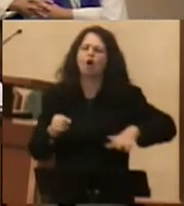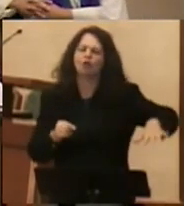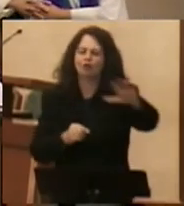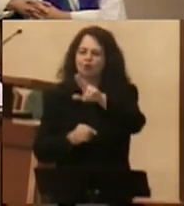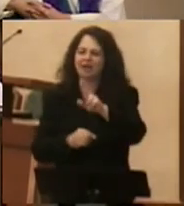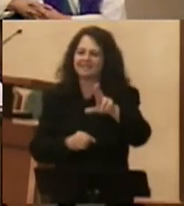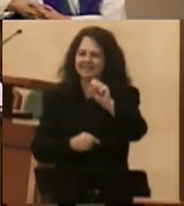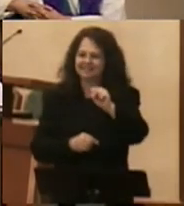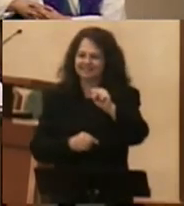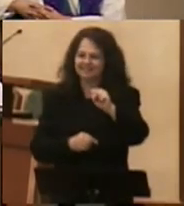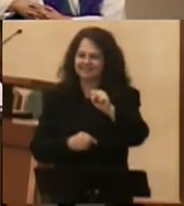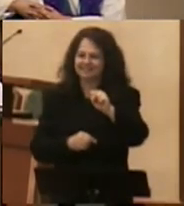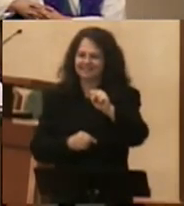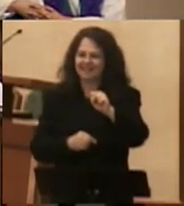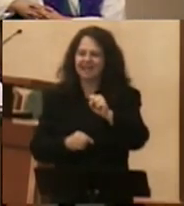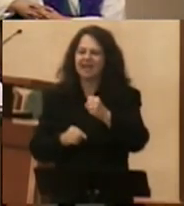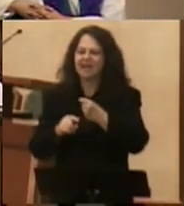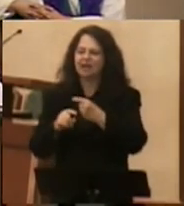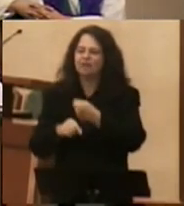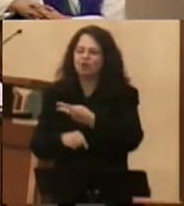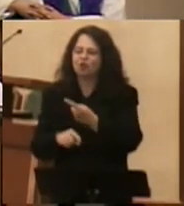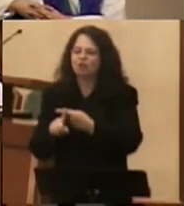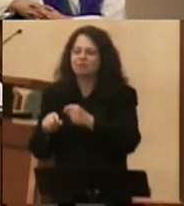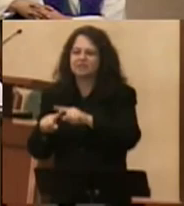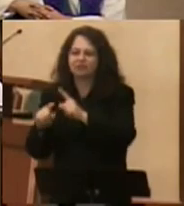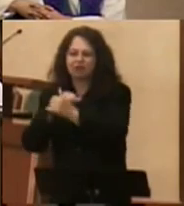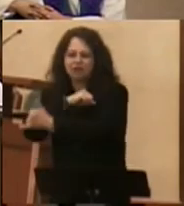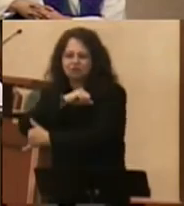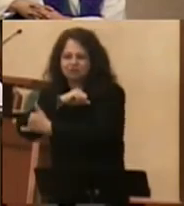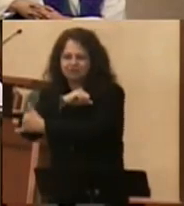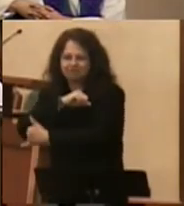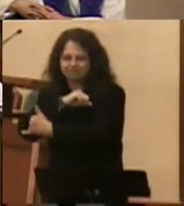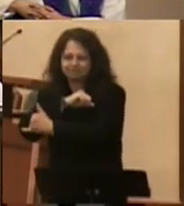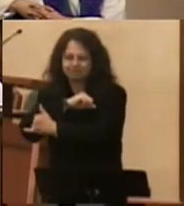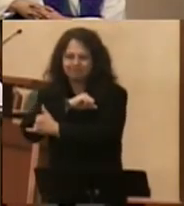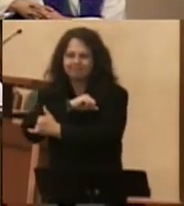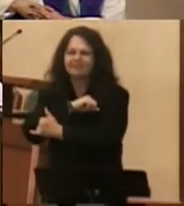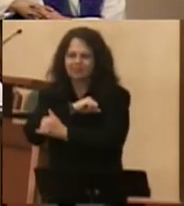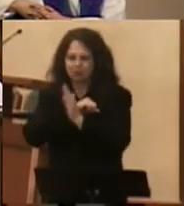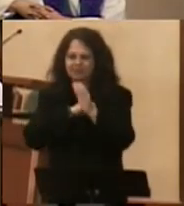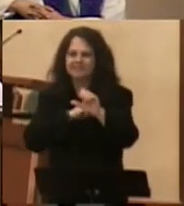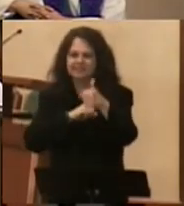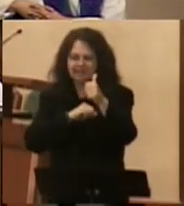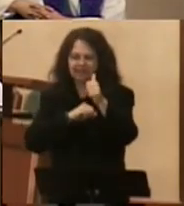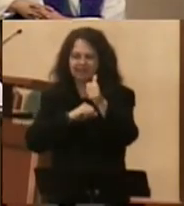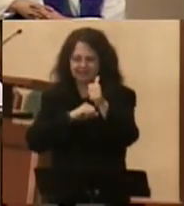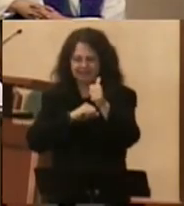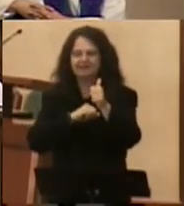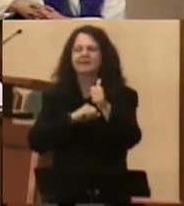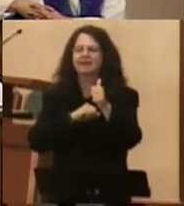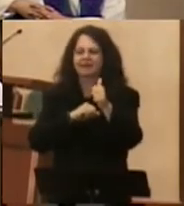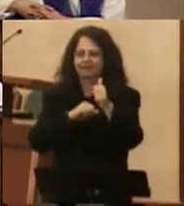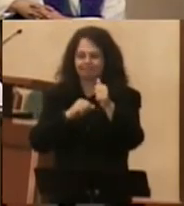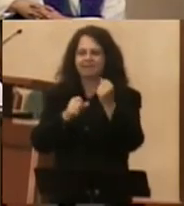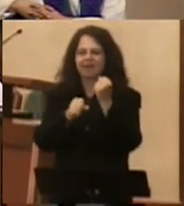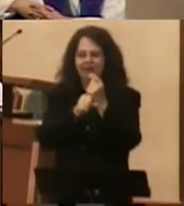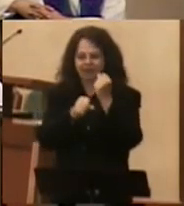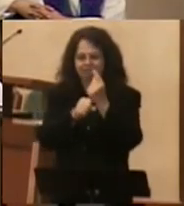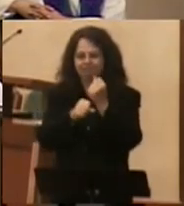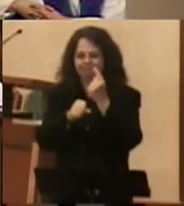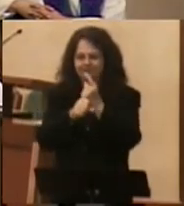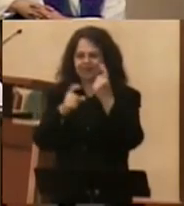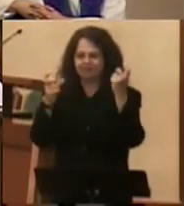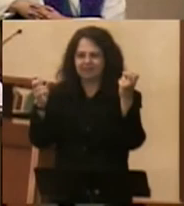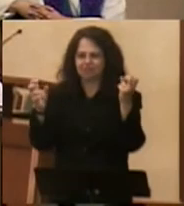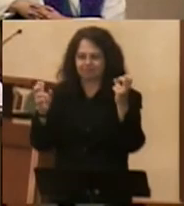States and even a few from other countries at the 10th Triennial Women's Convention in Minneapolis. We would like to share a